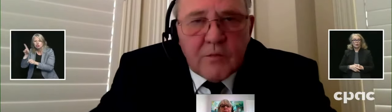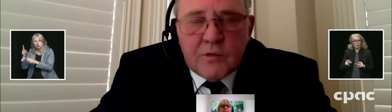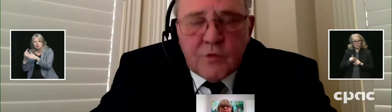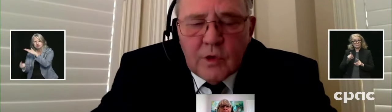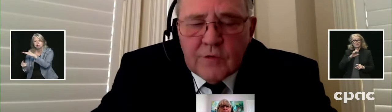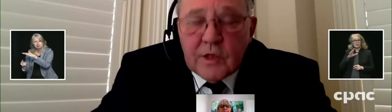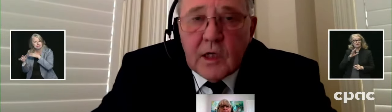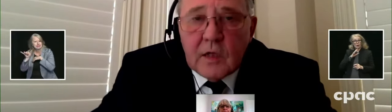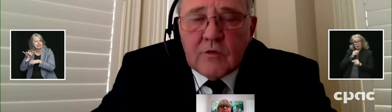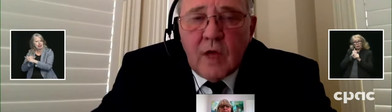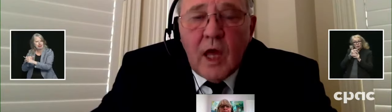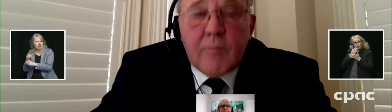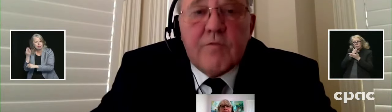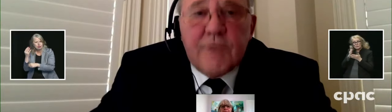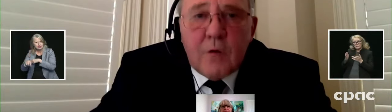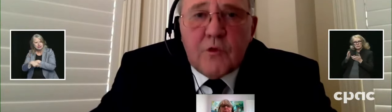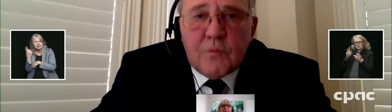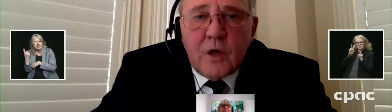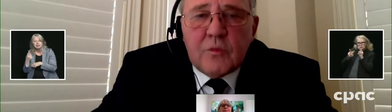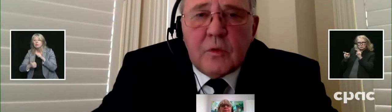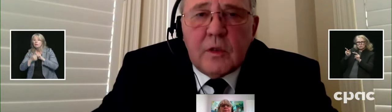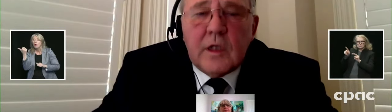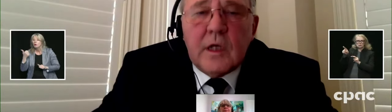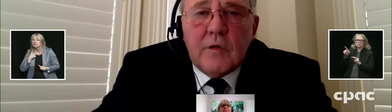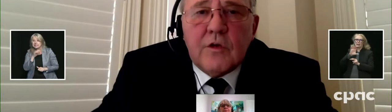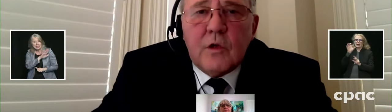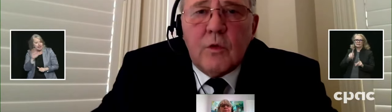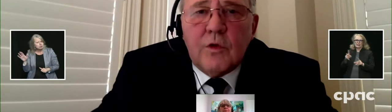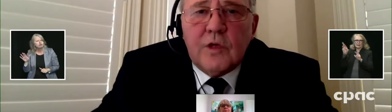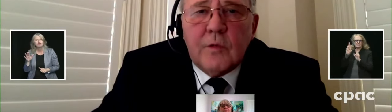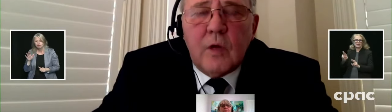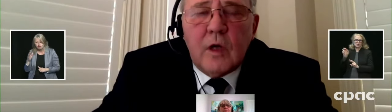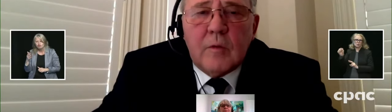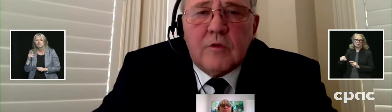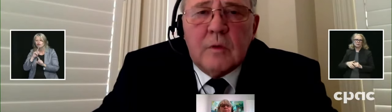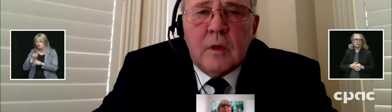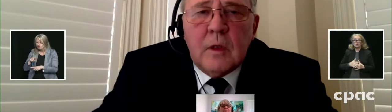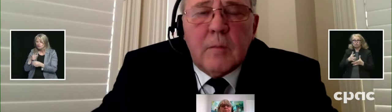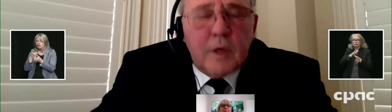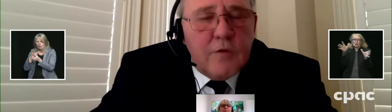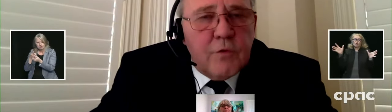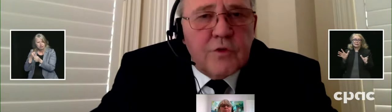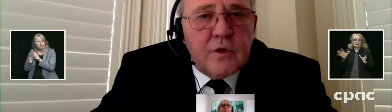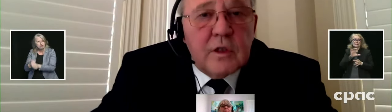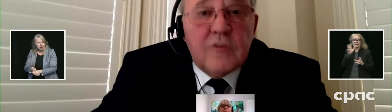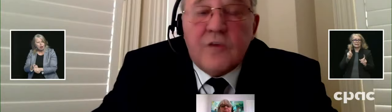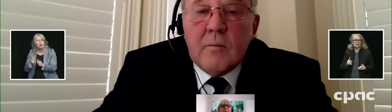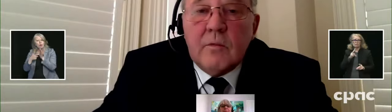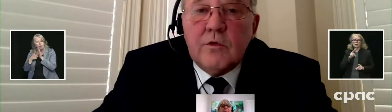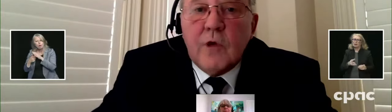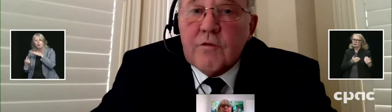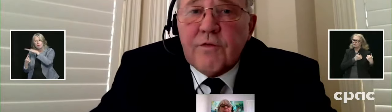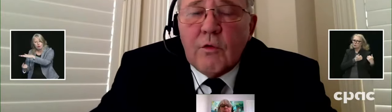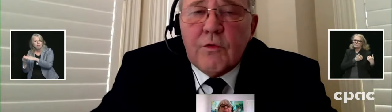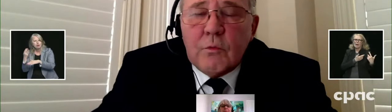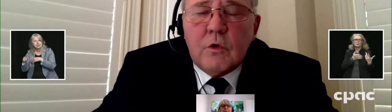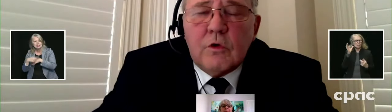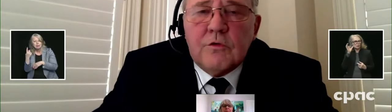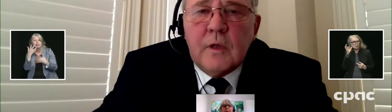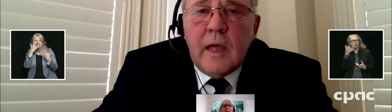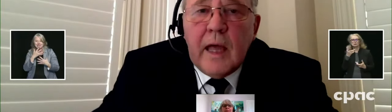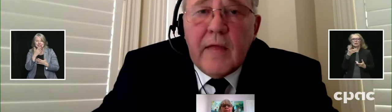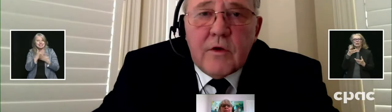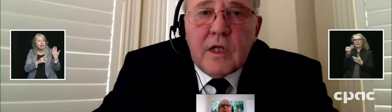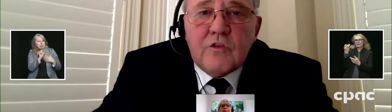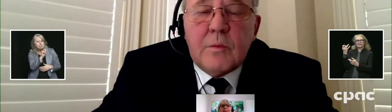The vast majority of Canadians have been very responsible in adhering to the quarantine requirements. But unfortunately, some do not follow the